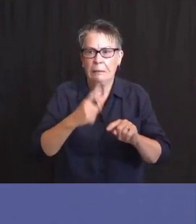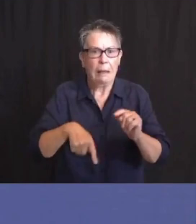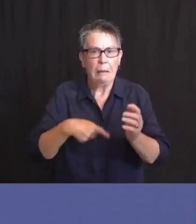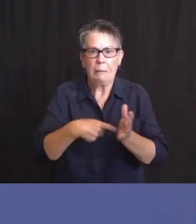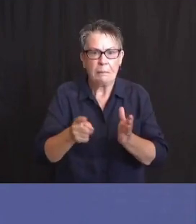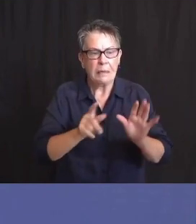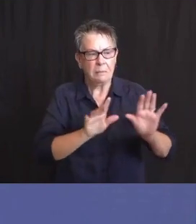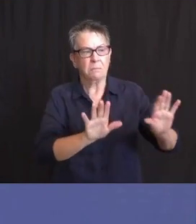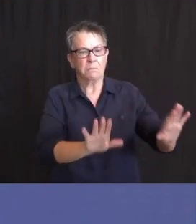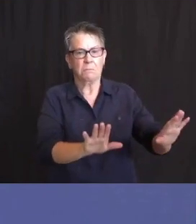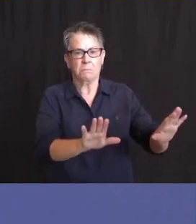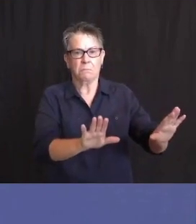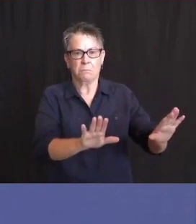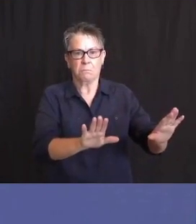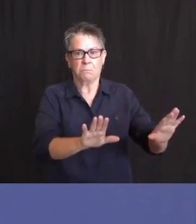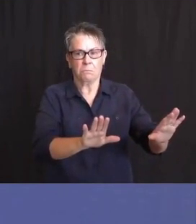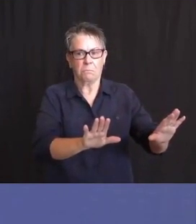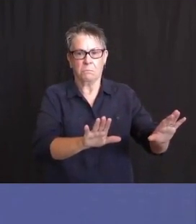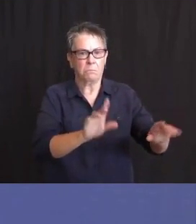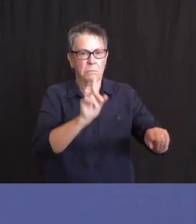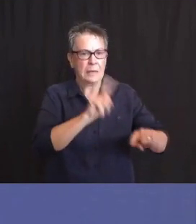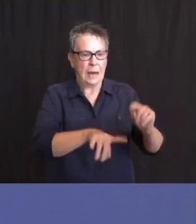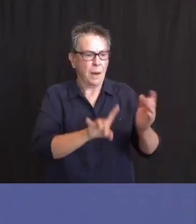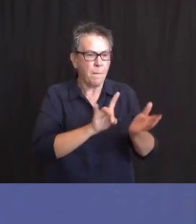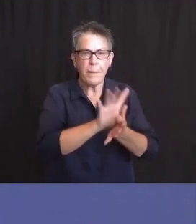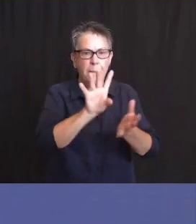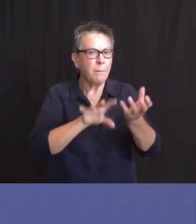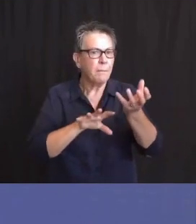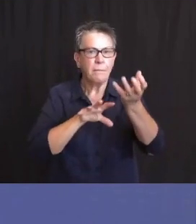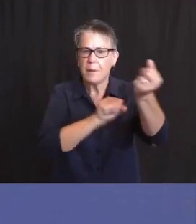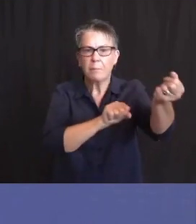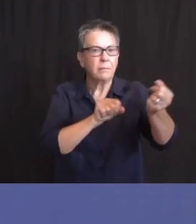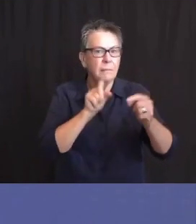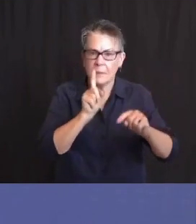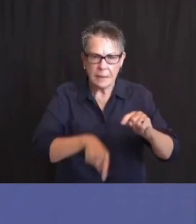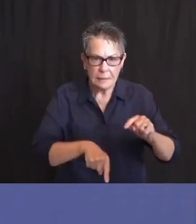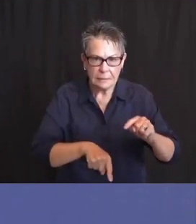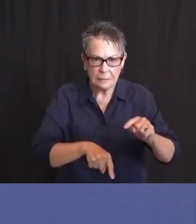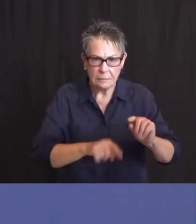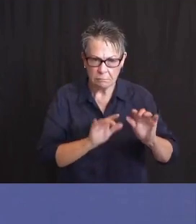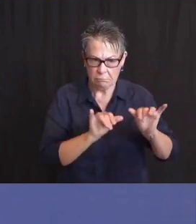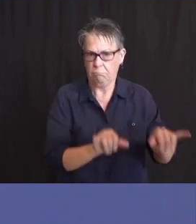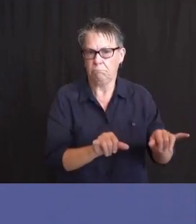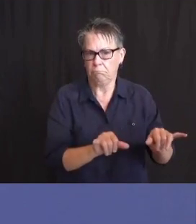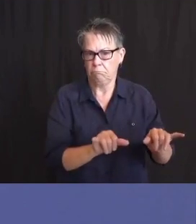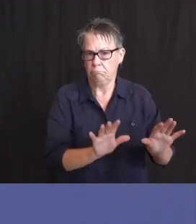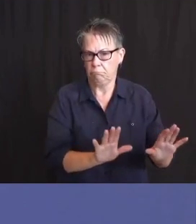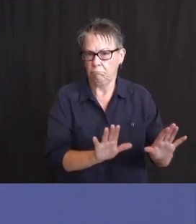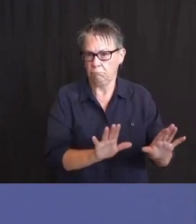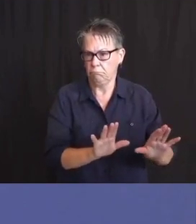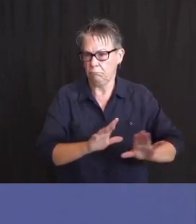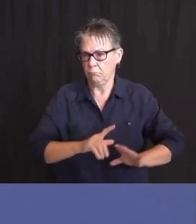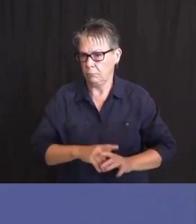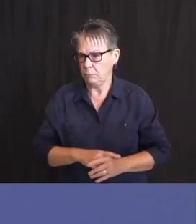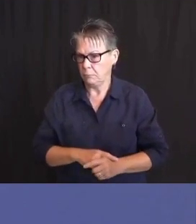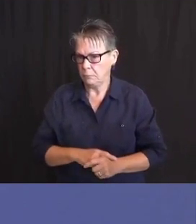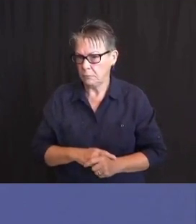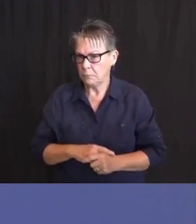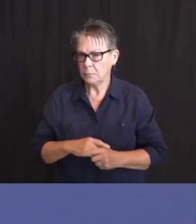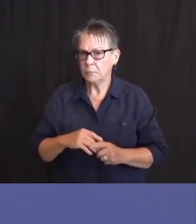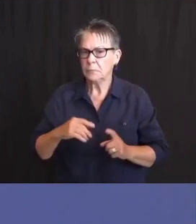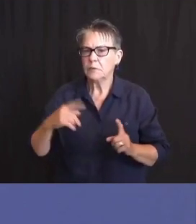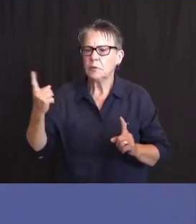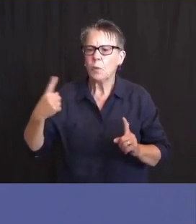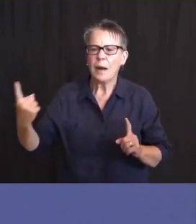all of the windows that we've created. What we don't want, I was asked this last night, people playing games